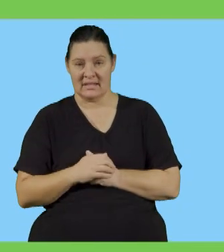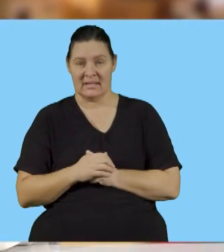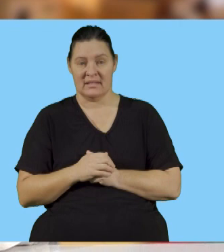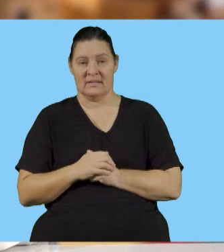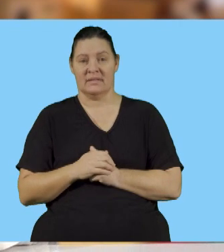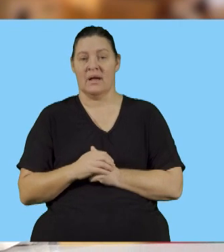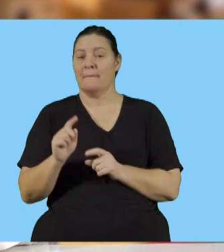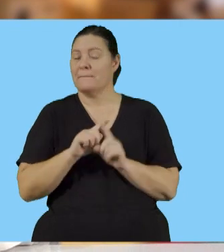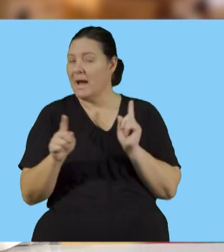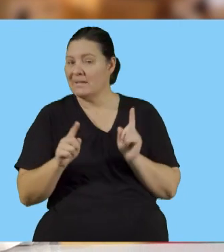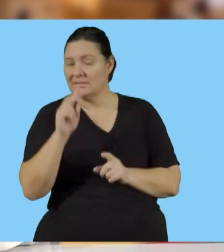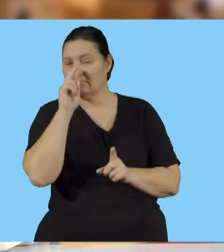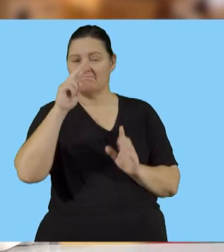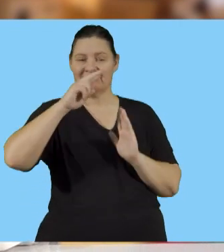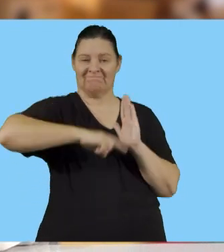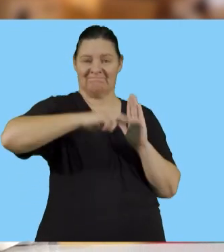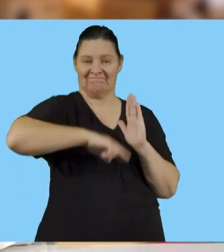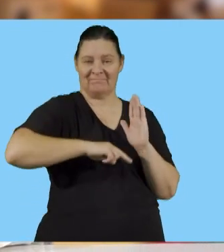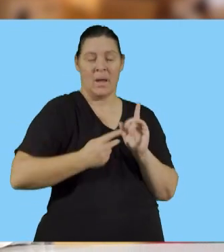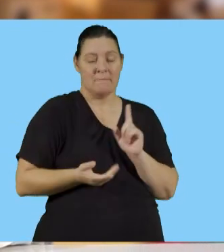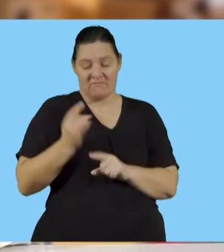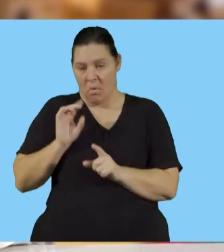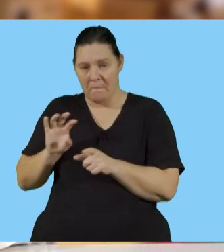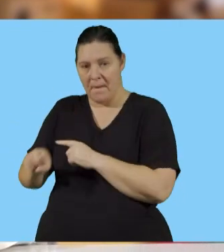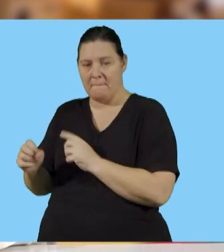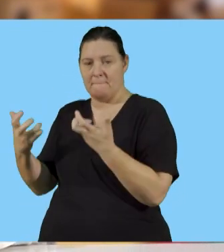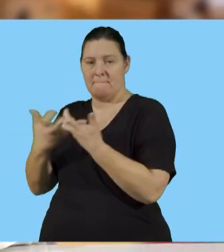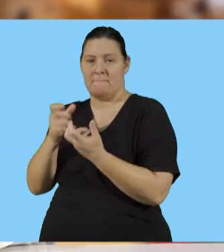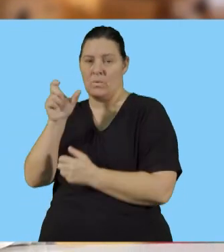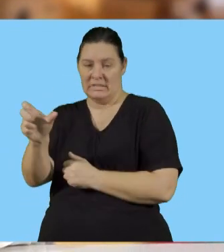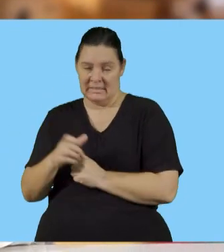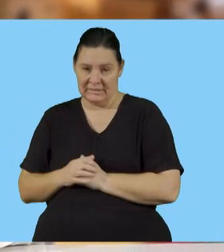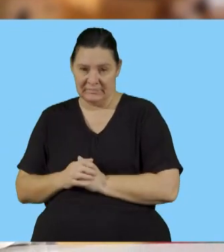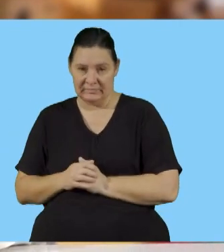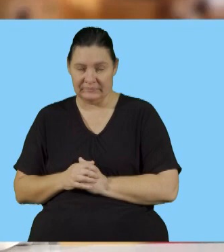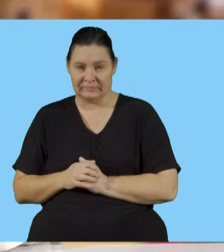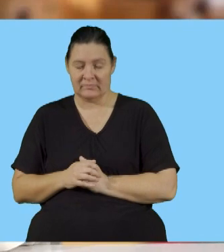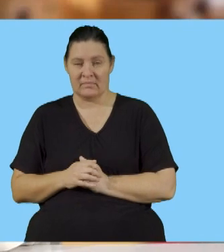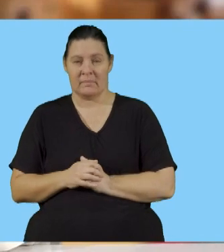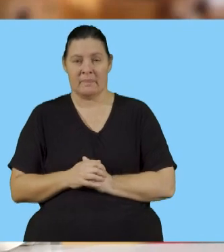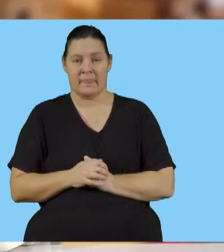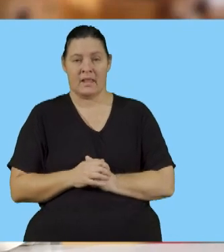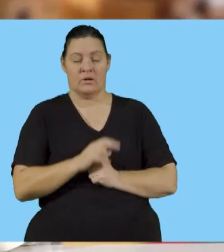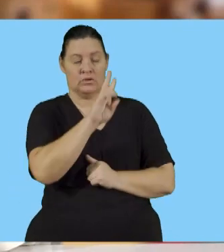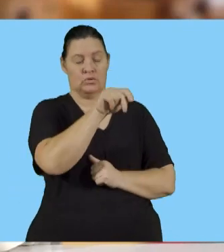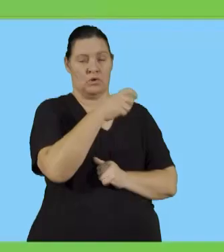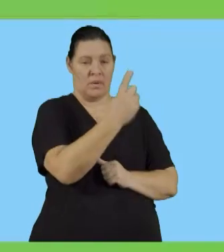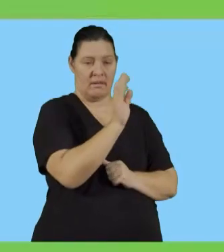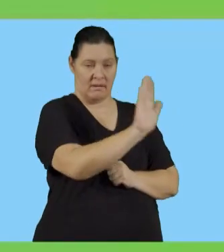B. But obviously we need to read the descriptions before we find the suitable words in column B. Let us go to